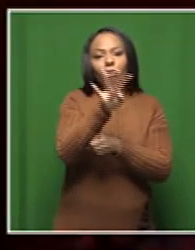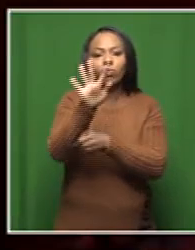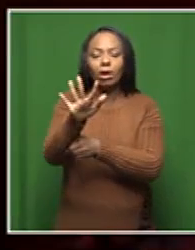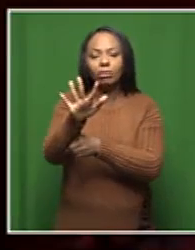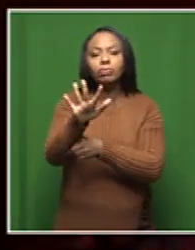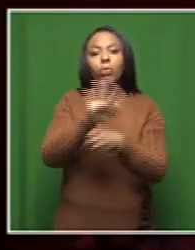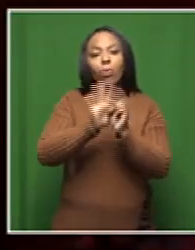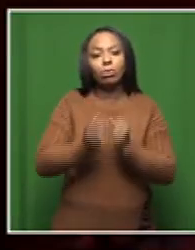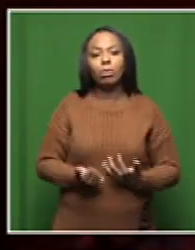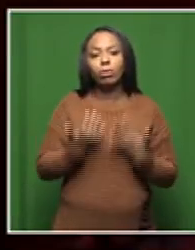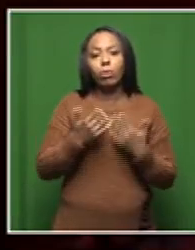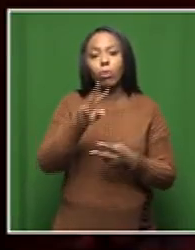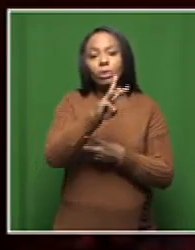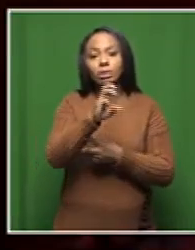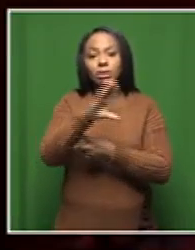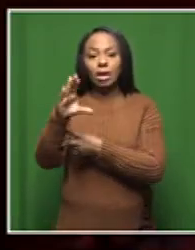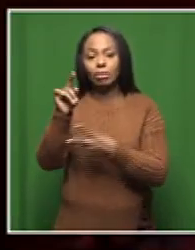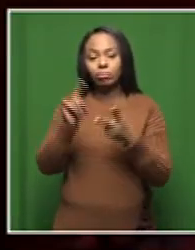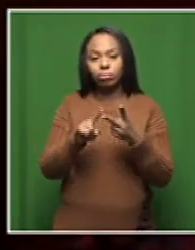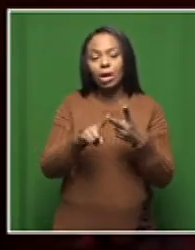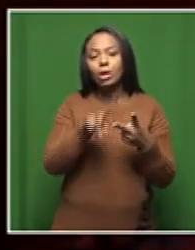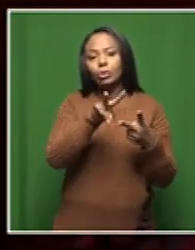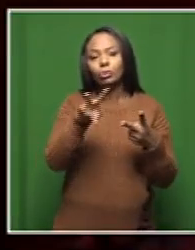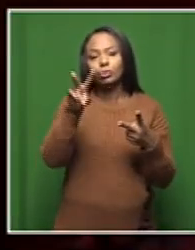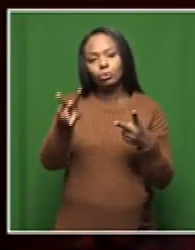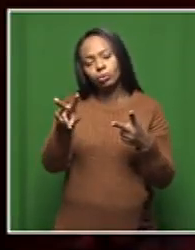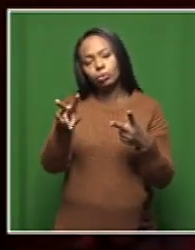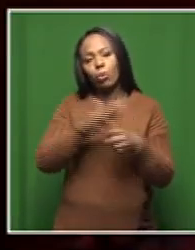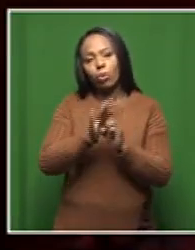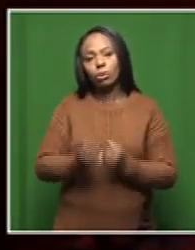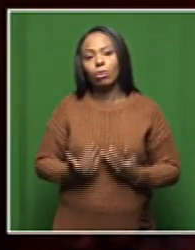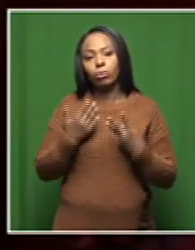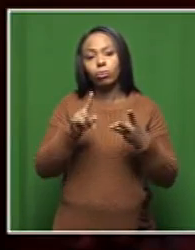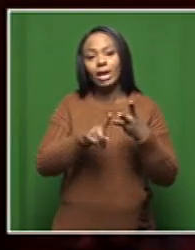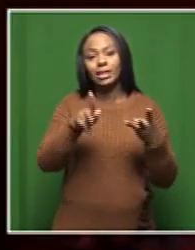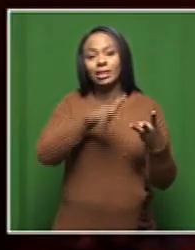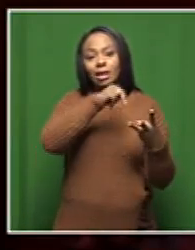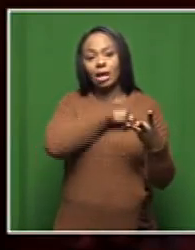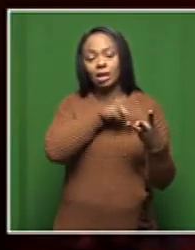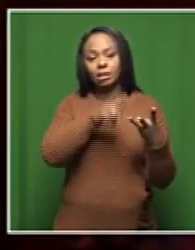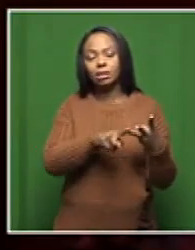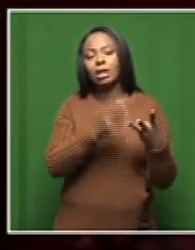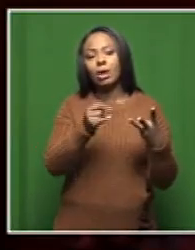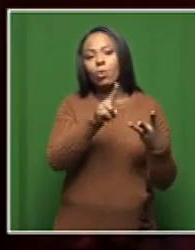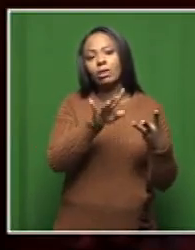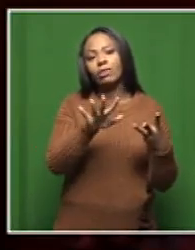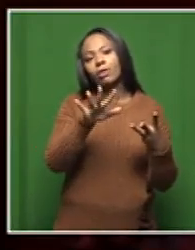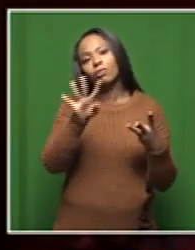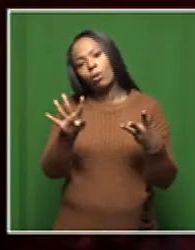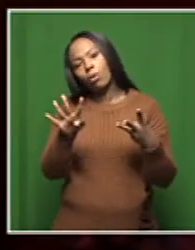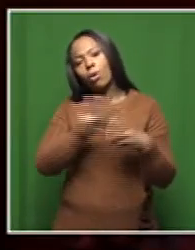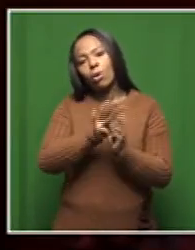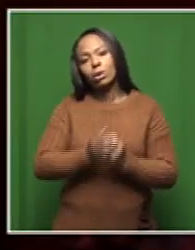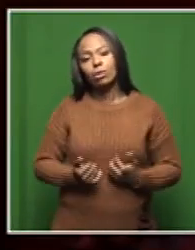1,445 cases. Western Cape follows with 222 cases. KwaZulu-Natal with